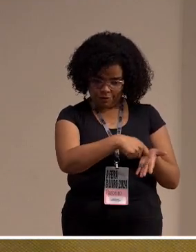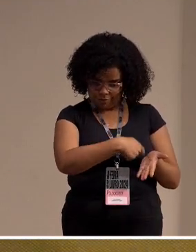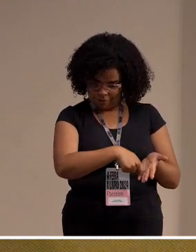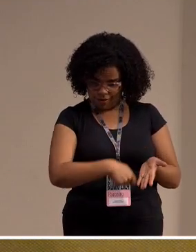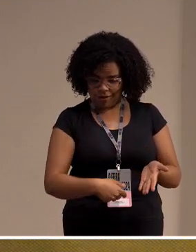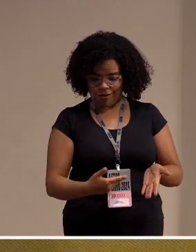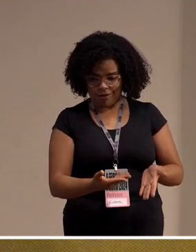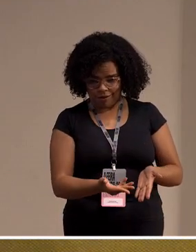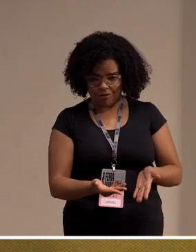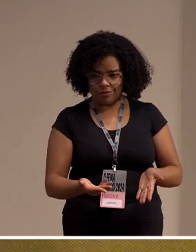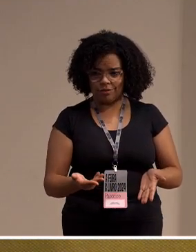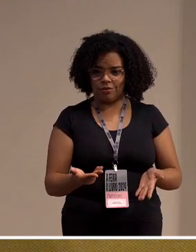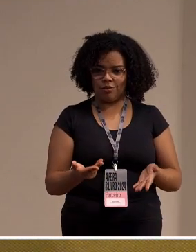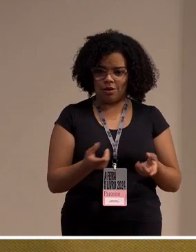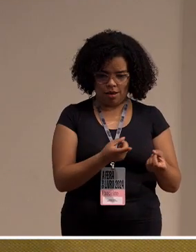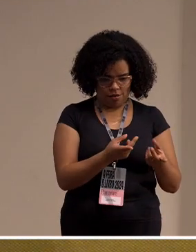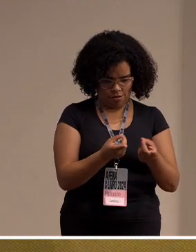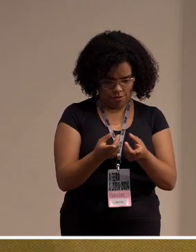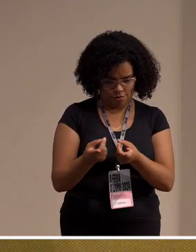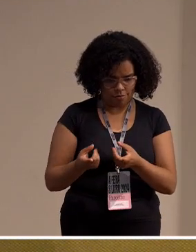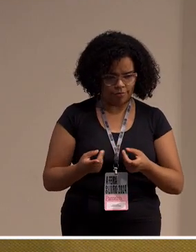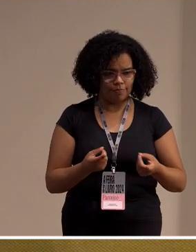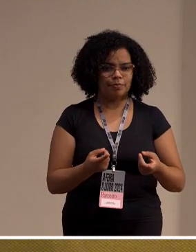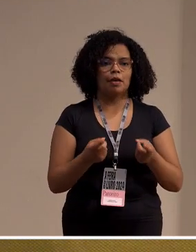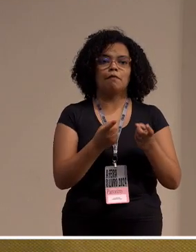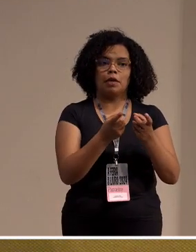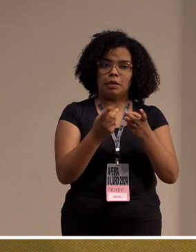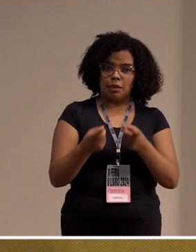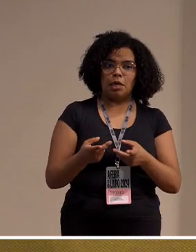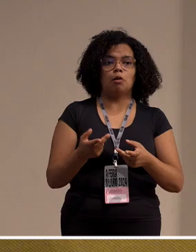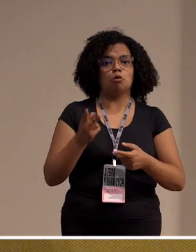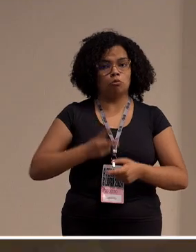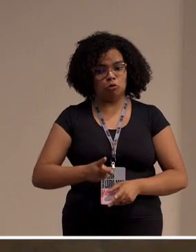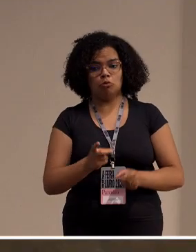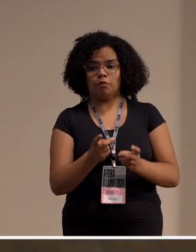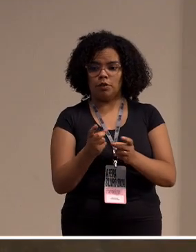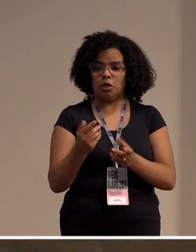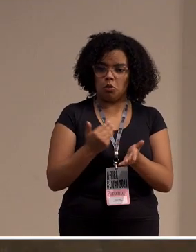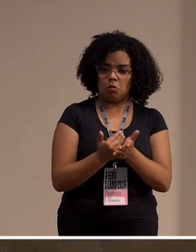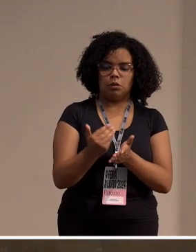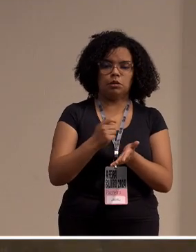sell. And that's how I got started writing children's books.